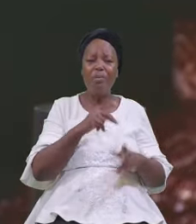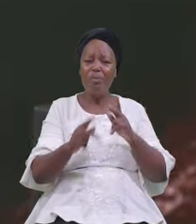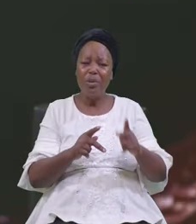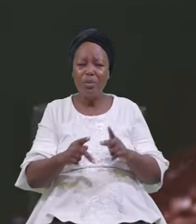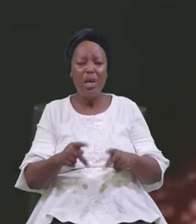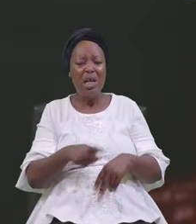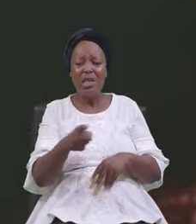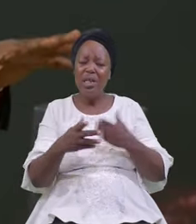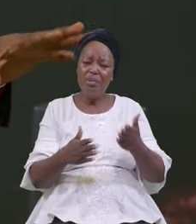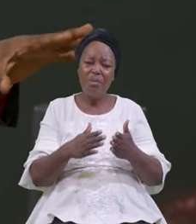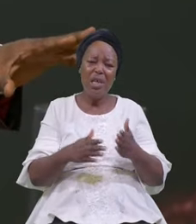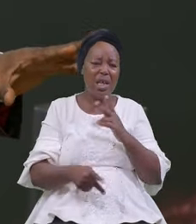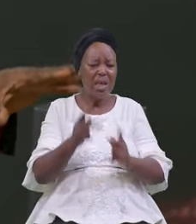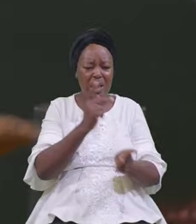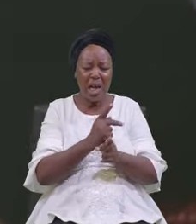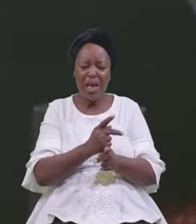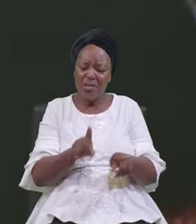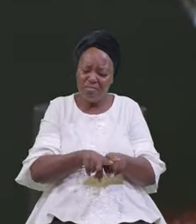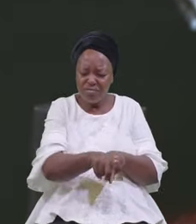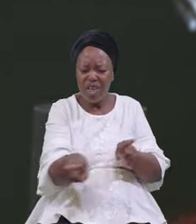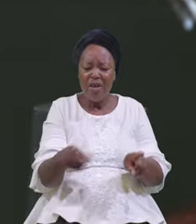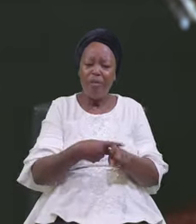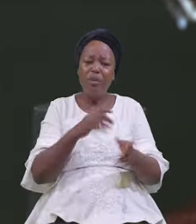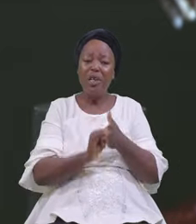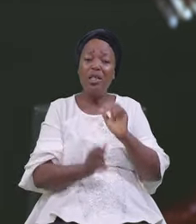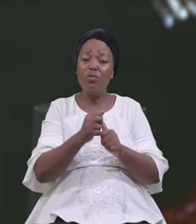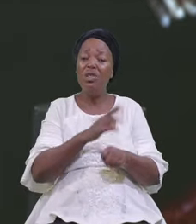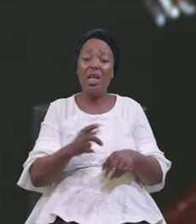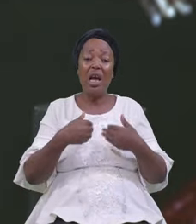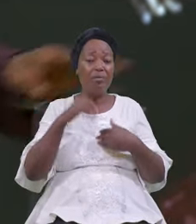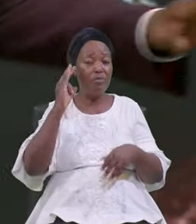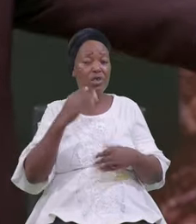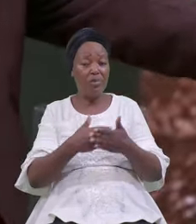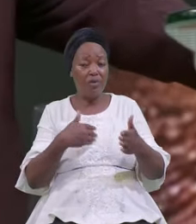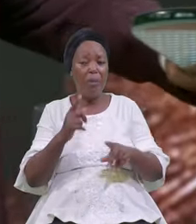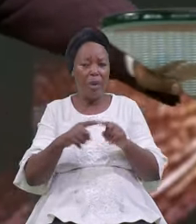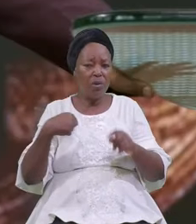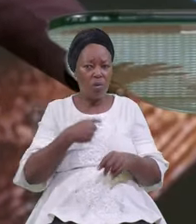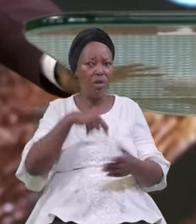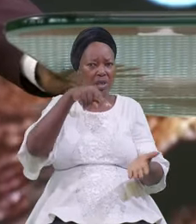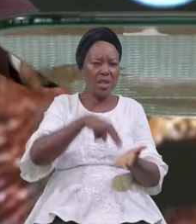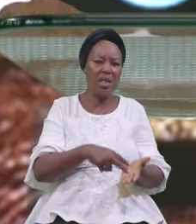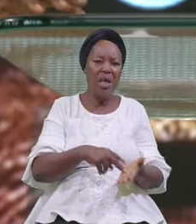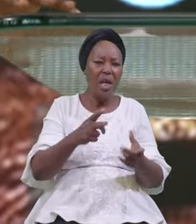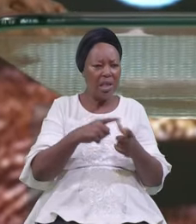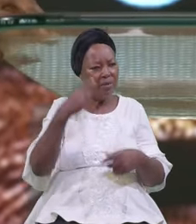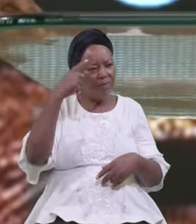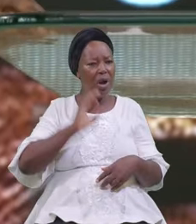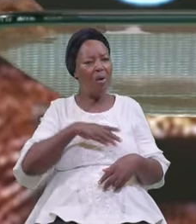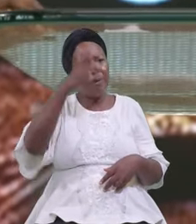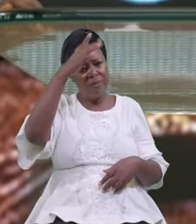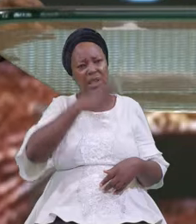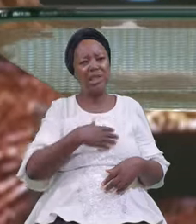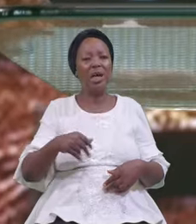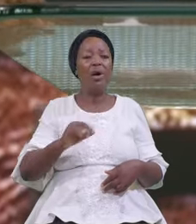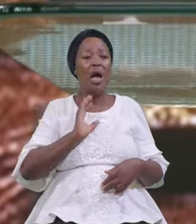may kind of deviate from what they had prayed before, but we stand and it says, for fathers have